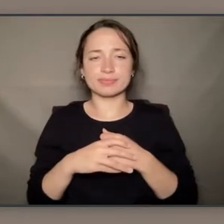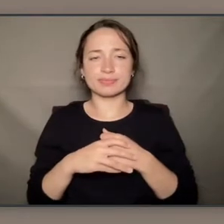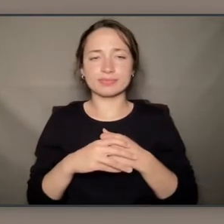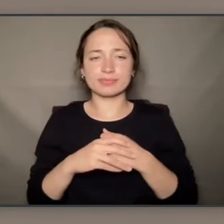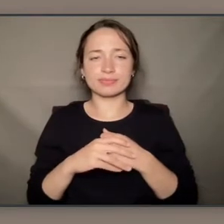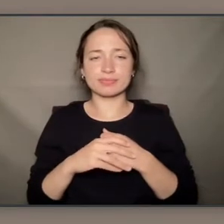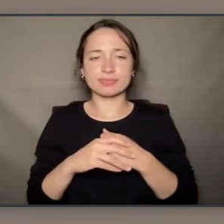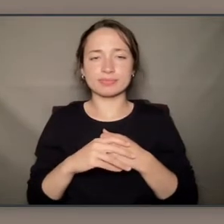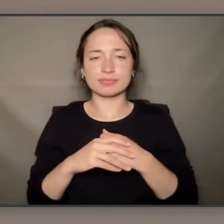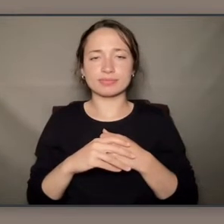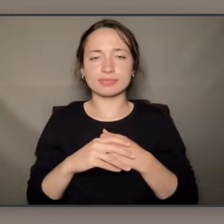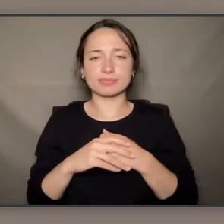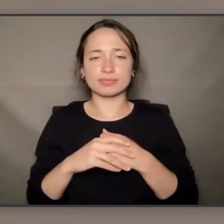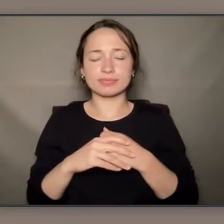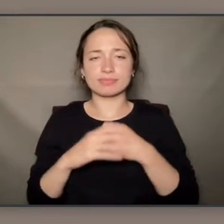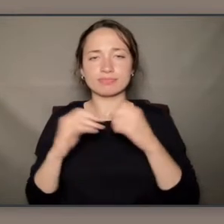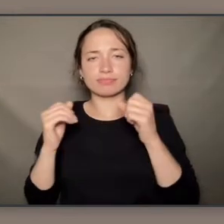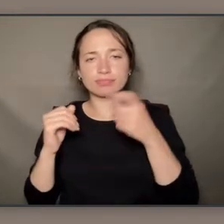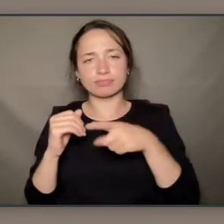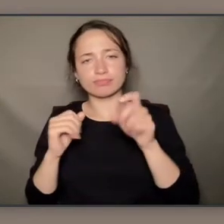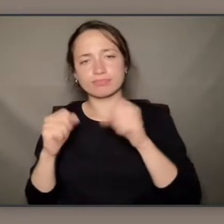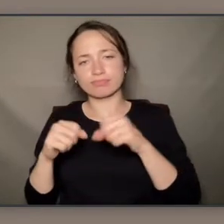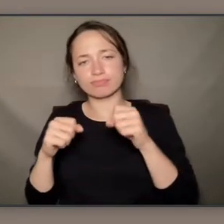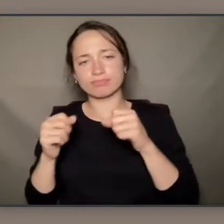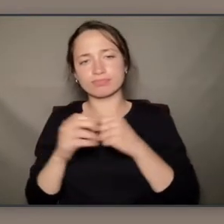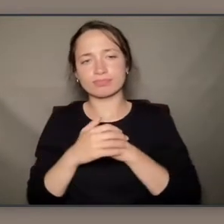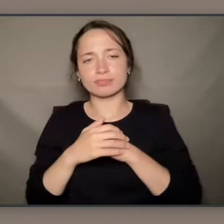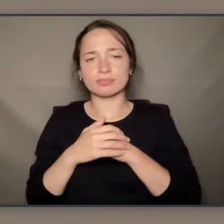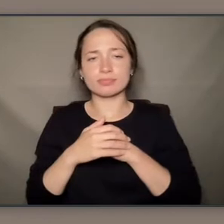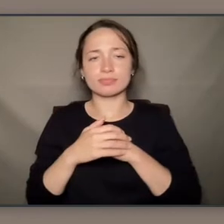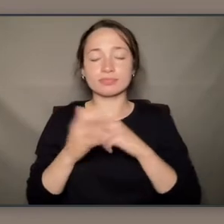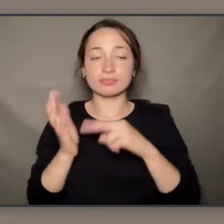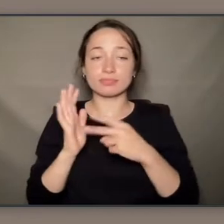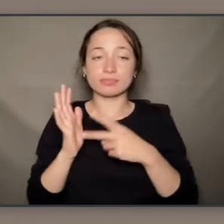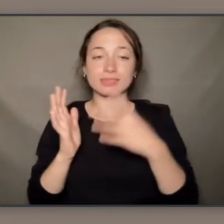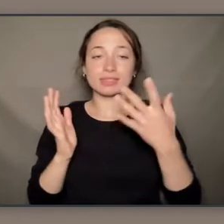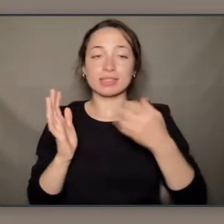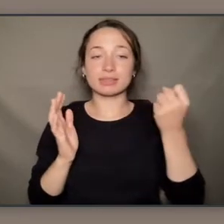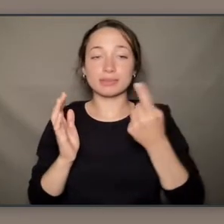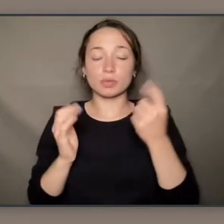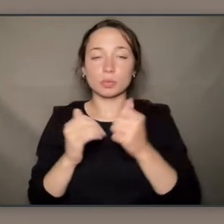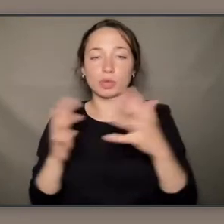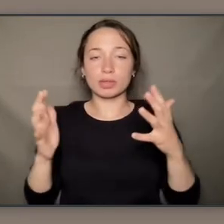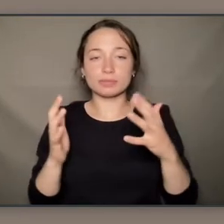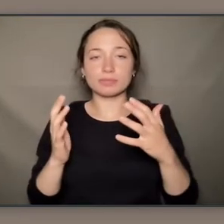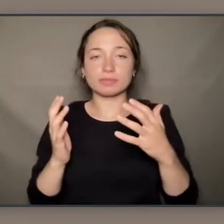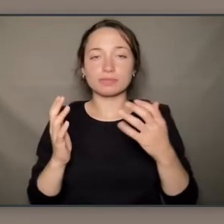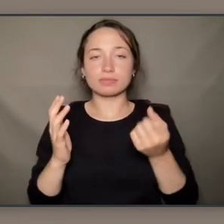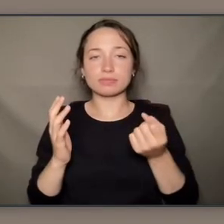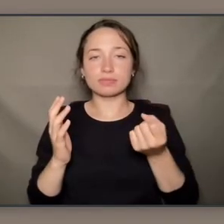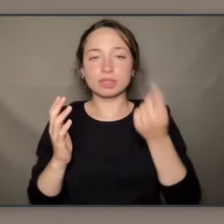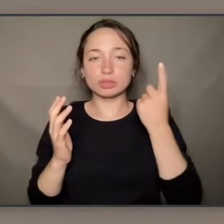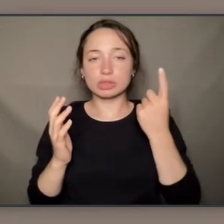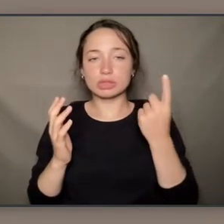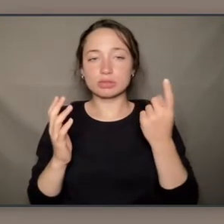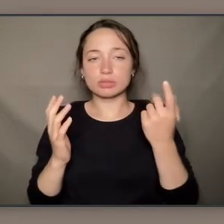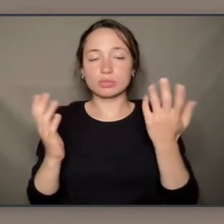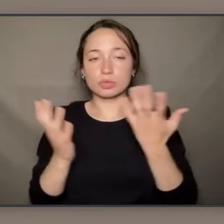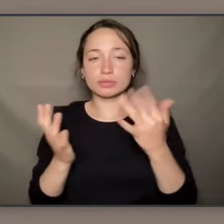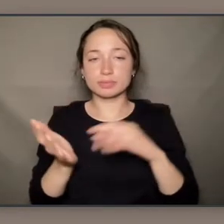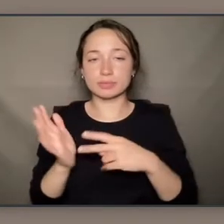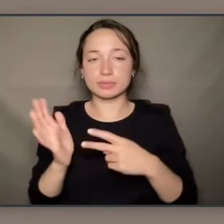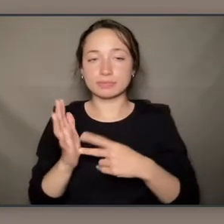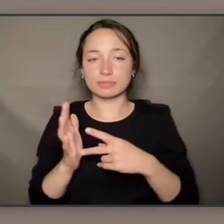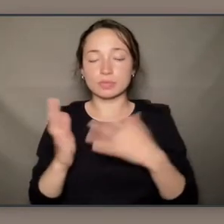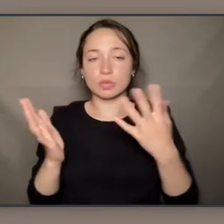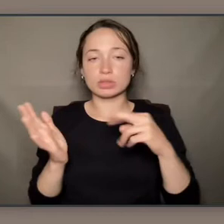An insult, absolutely. Yeah, so it's taking something without understanding what it really means